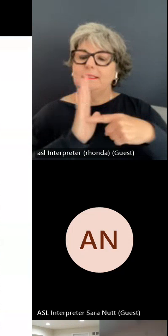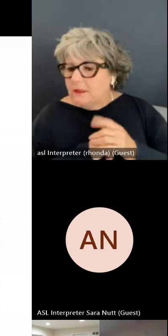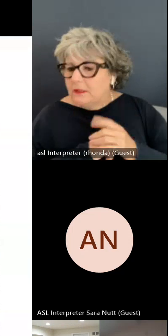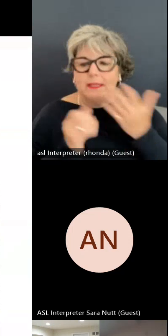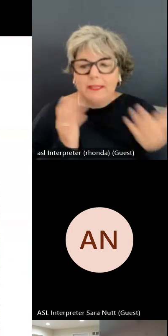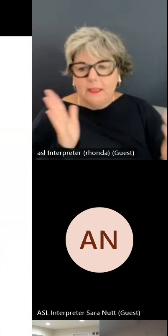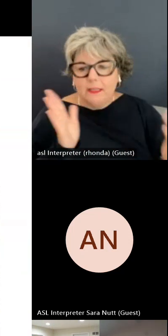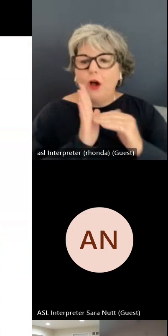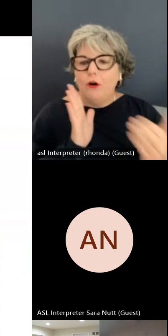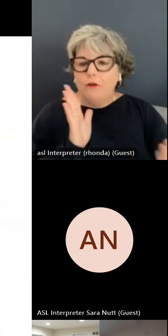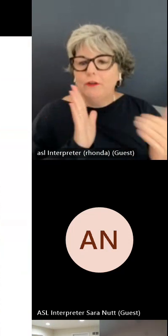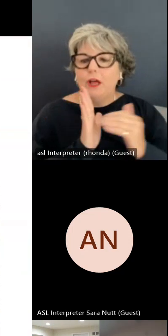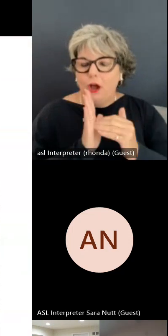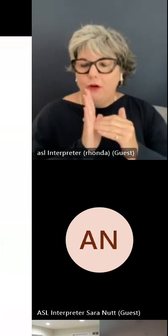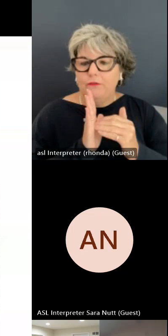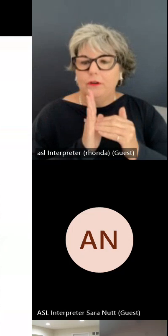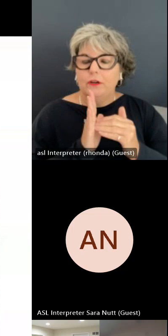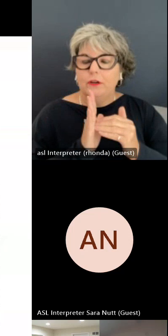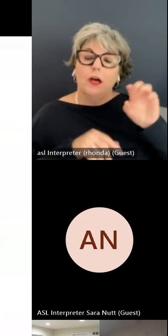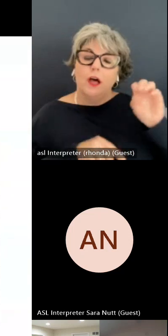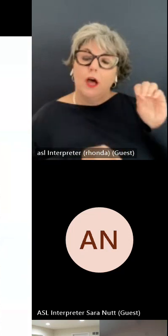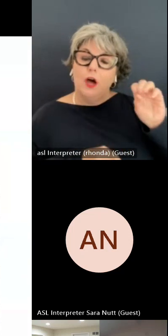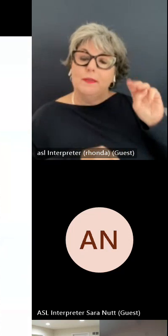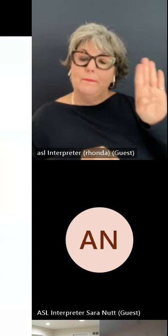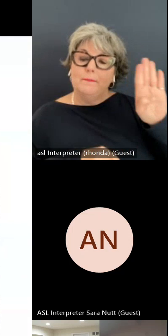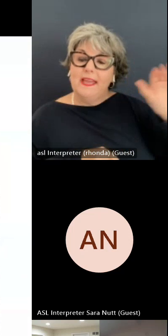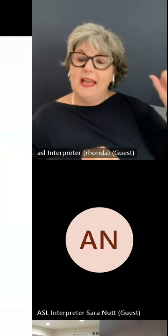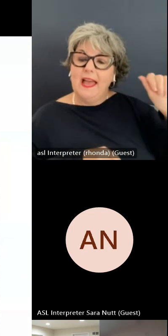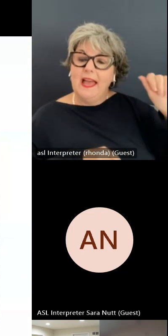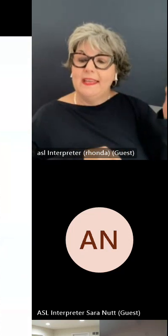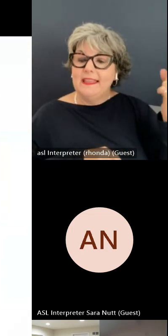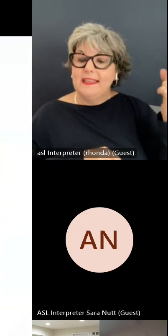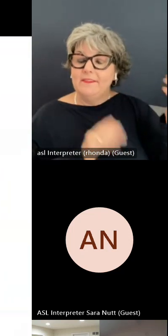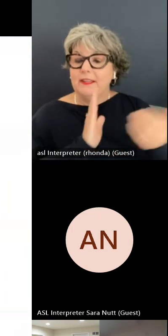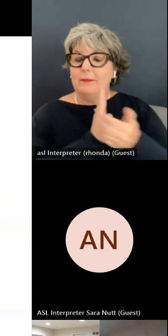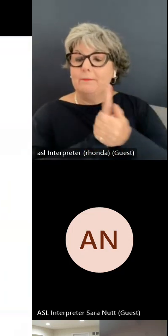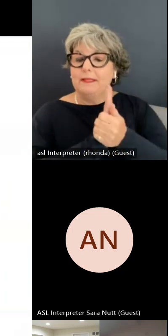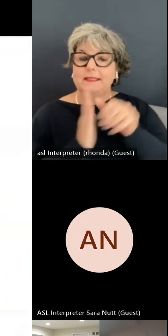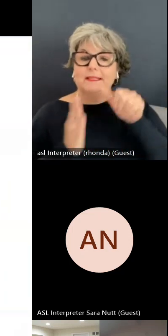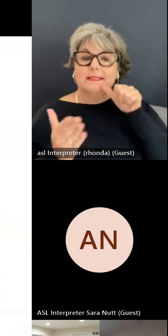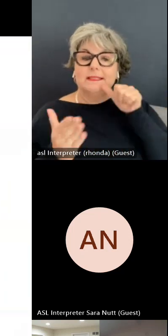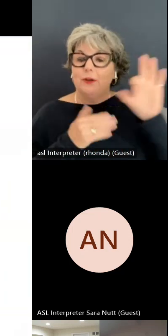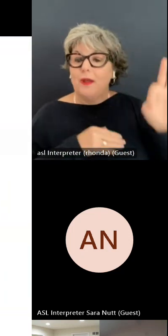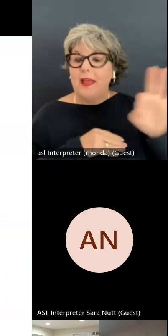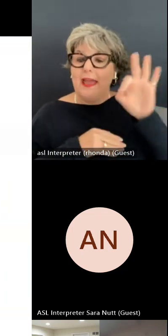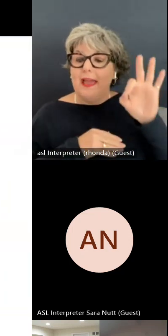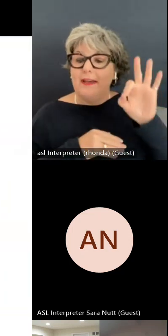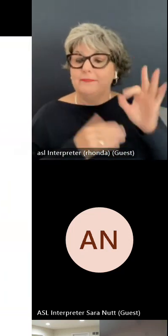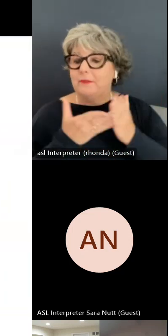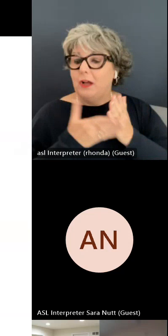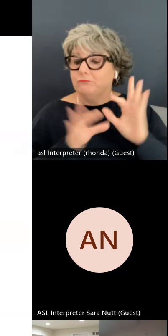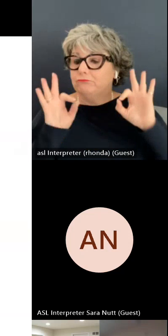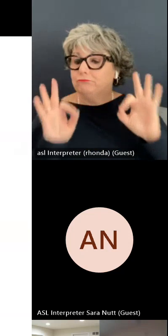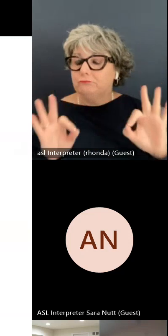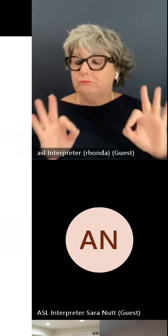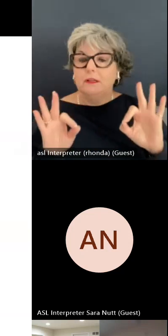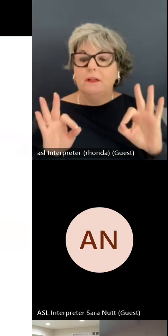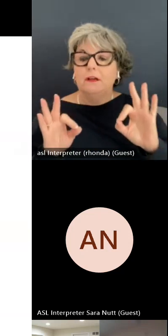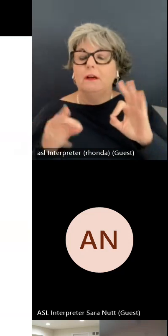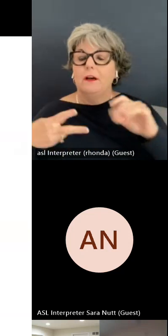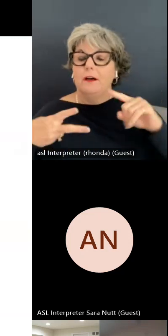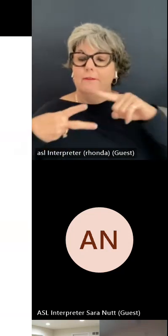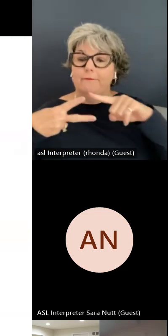again, is to go to OMB Circular A11 Appendix F. All right, so we've covered the first